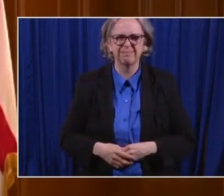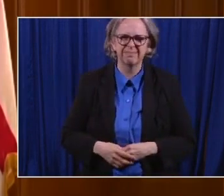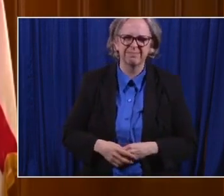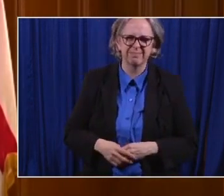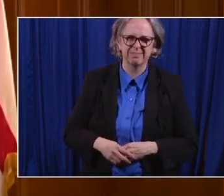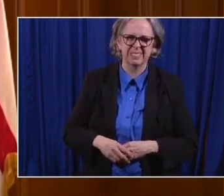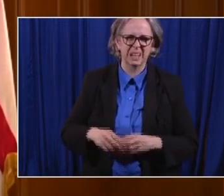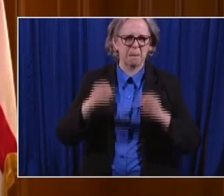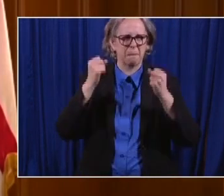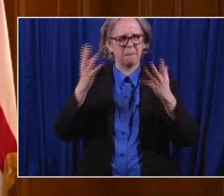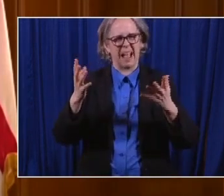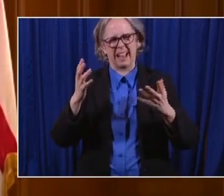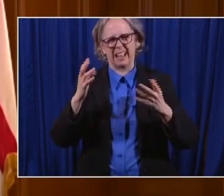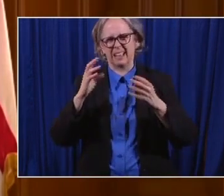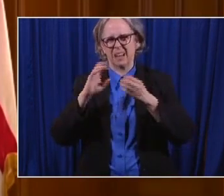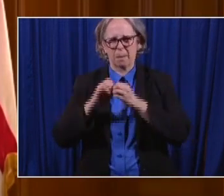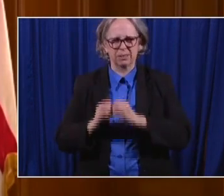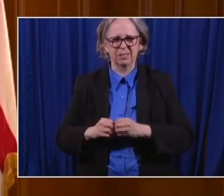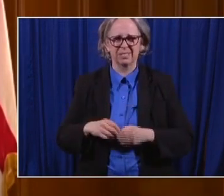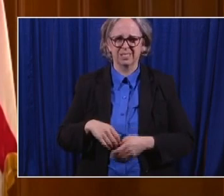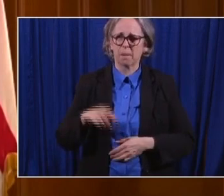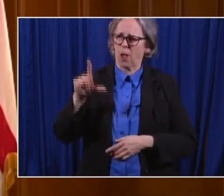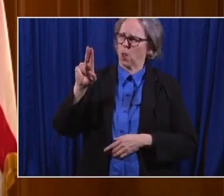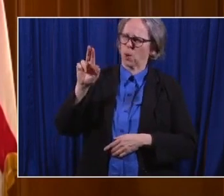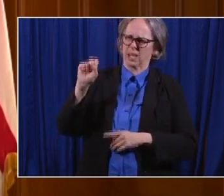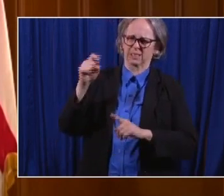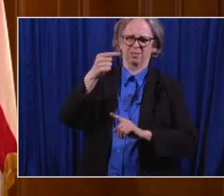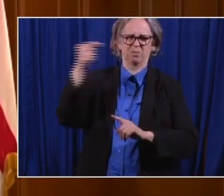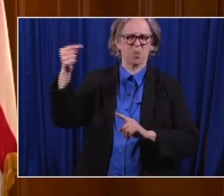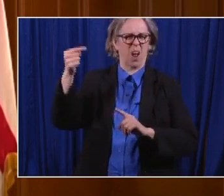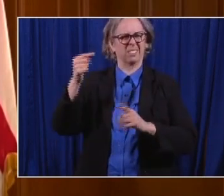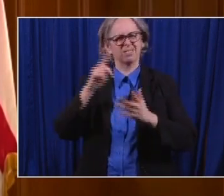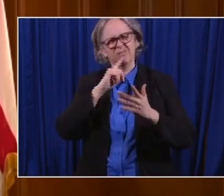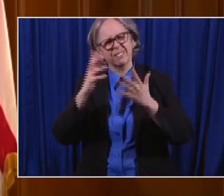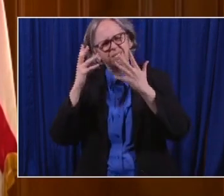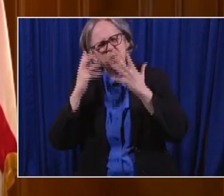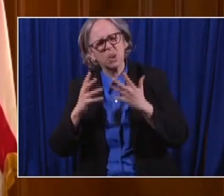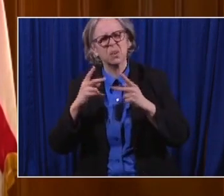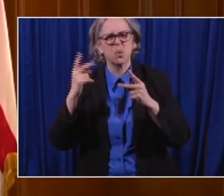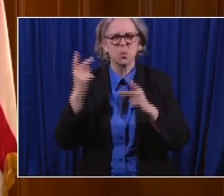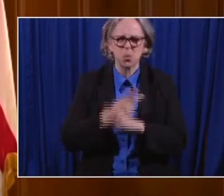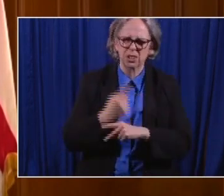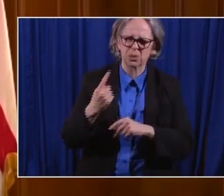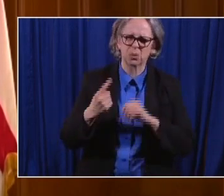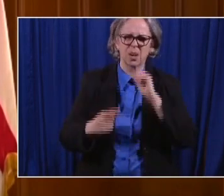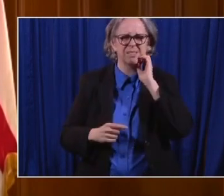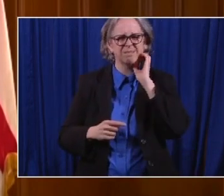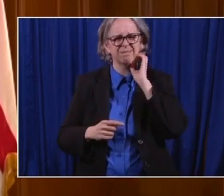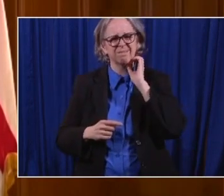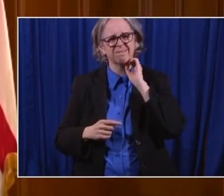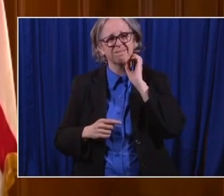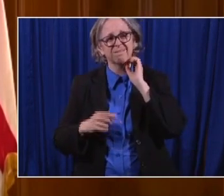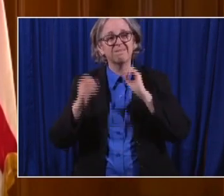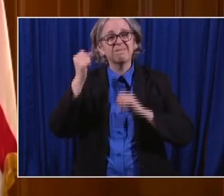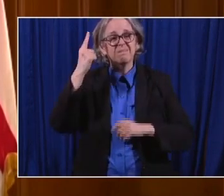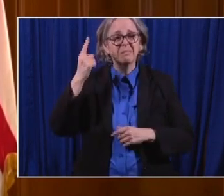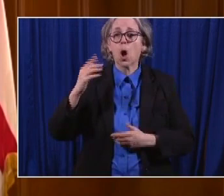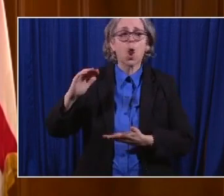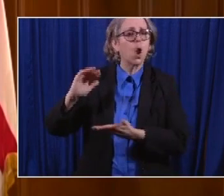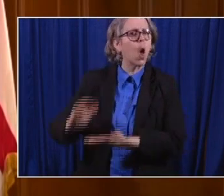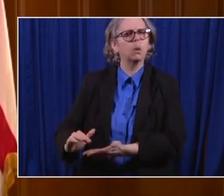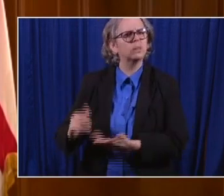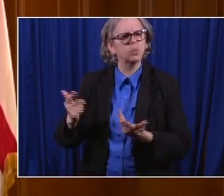Ashtabula. Those are the top, unfortunately, the top counties. And lowest county is Gallia and Meigs and